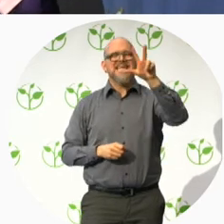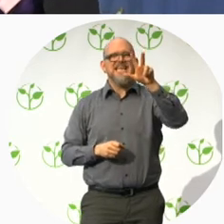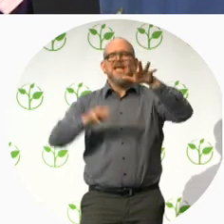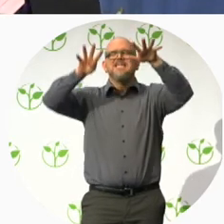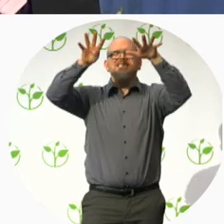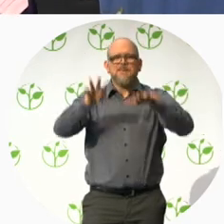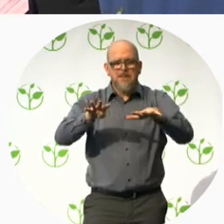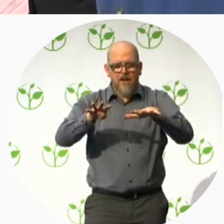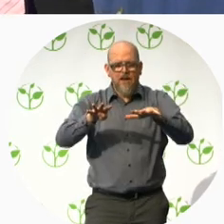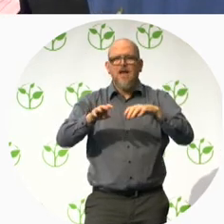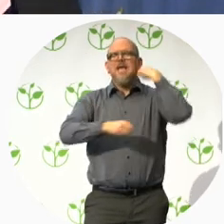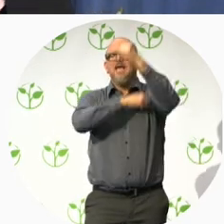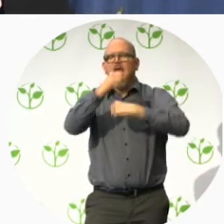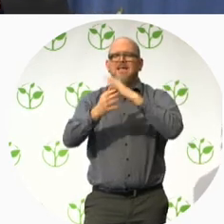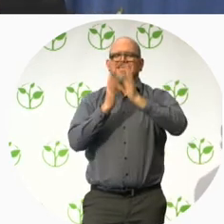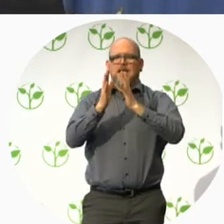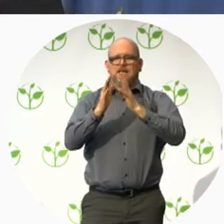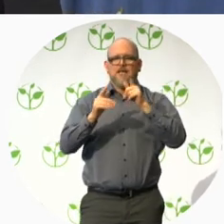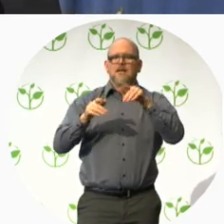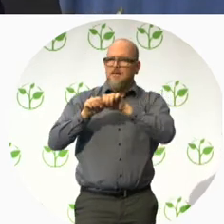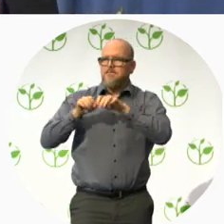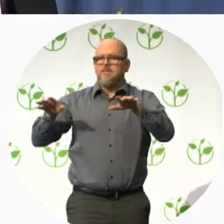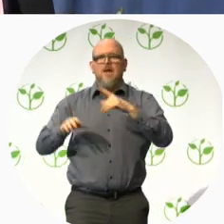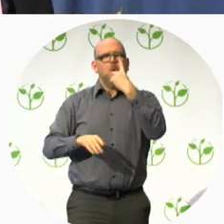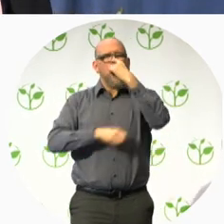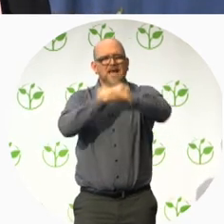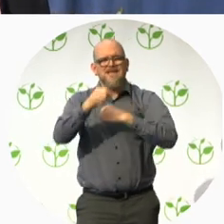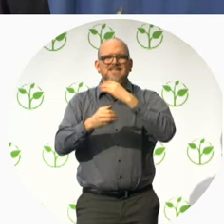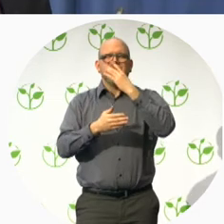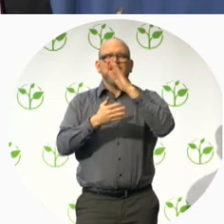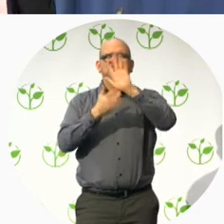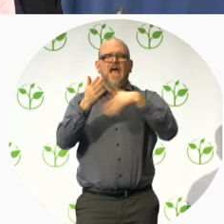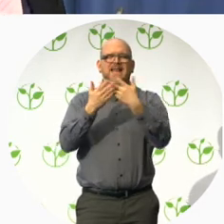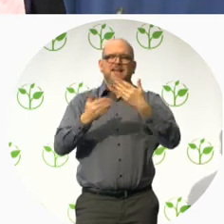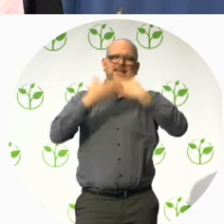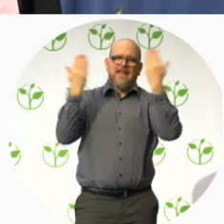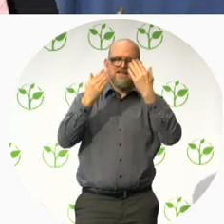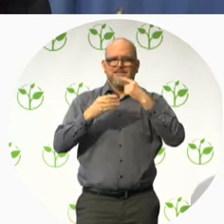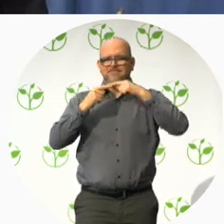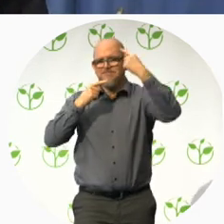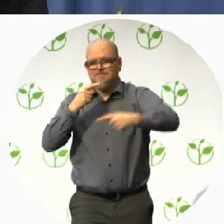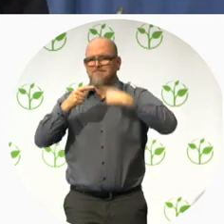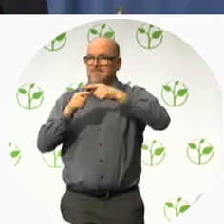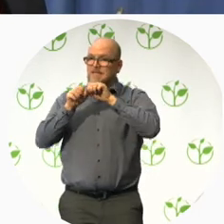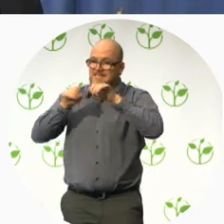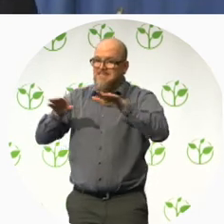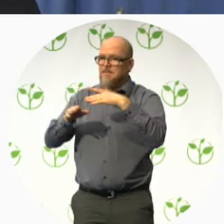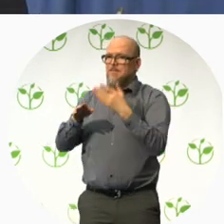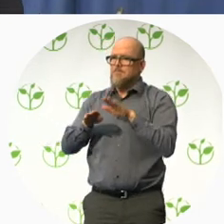23rd. It's the first time that the United Nations recognized the